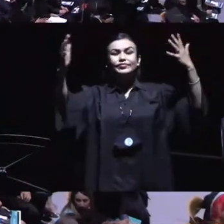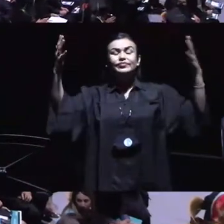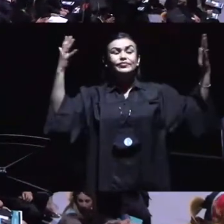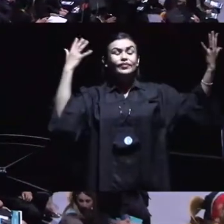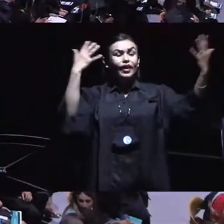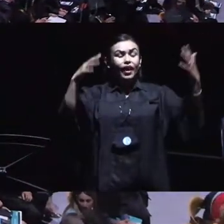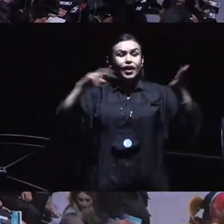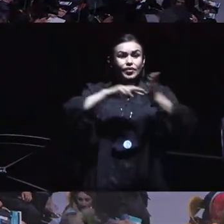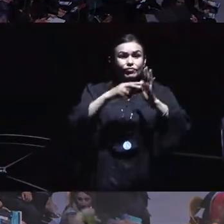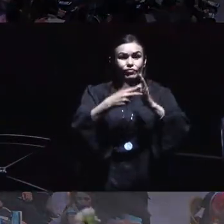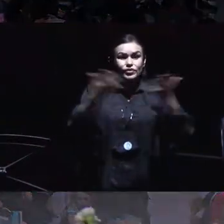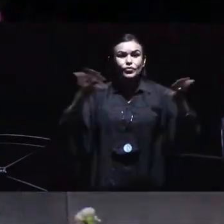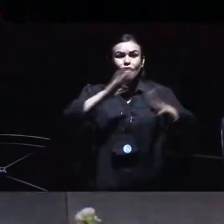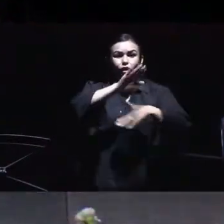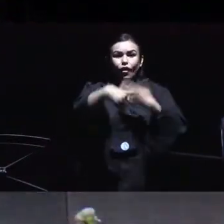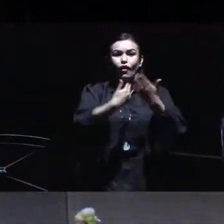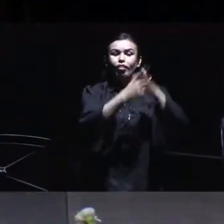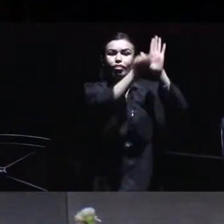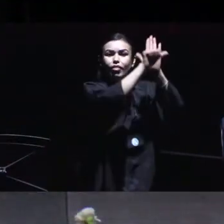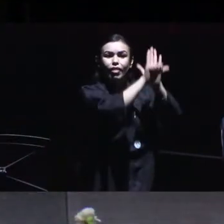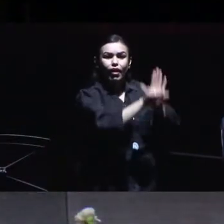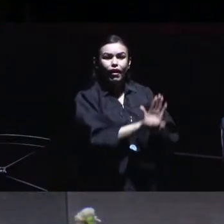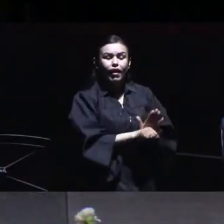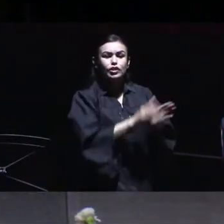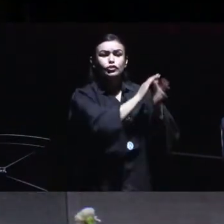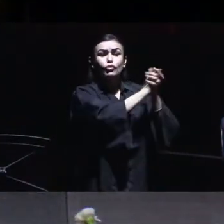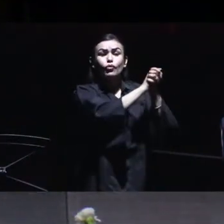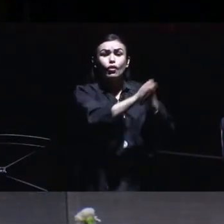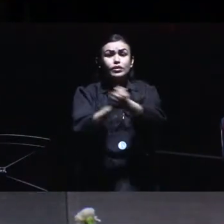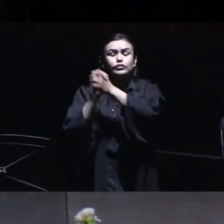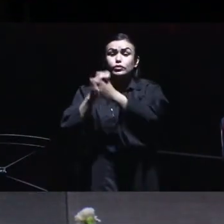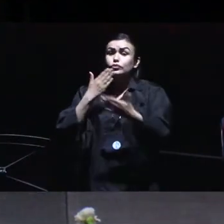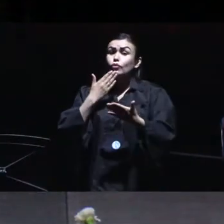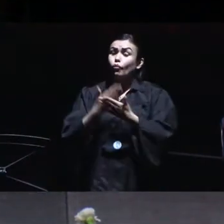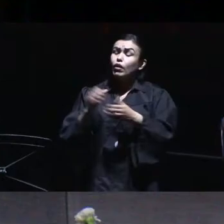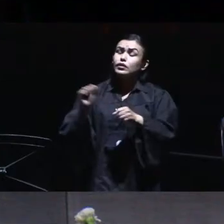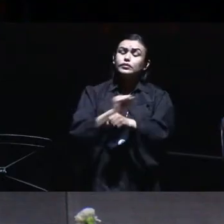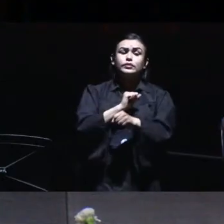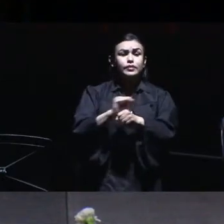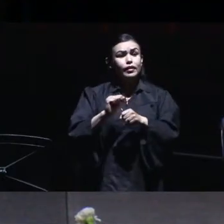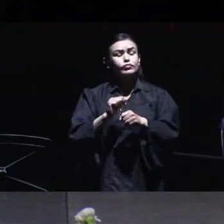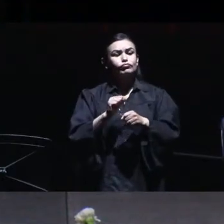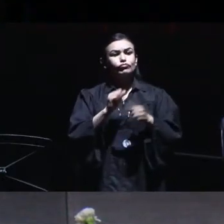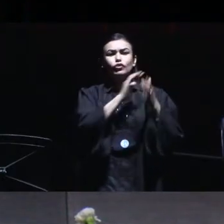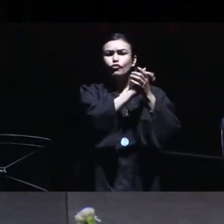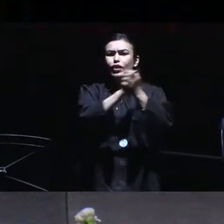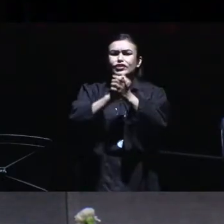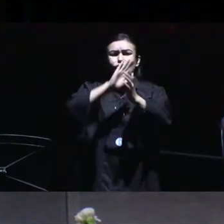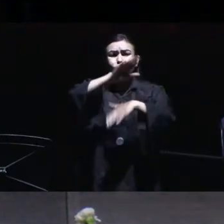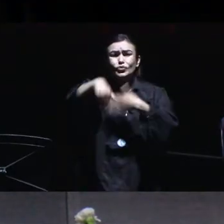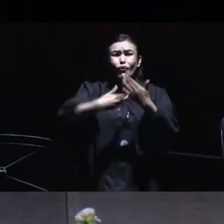That means all A's. Congratulations and well done. Congratulations to all of you.